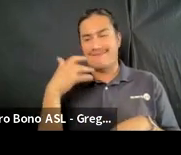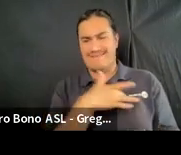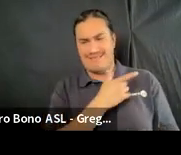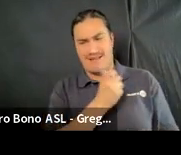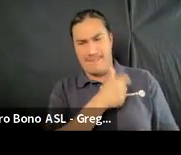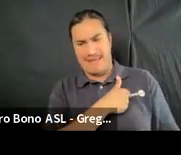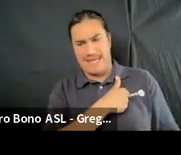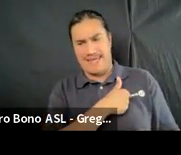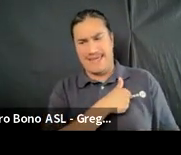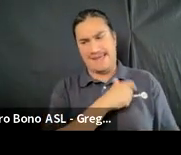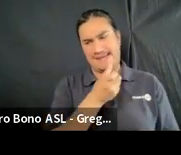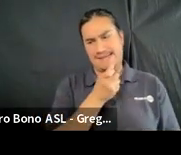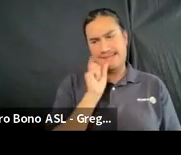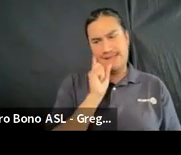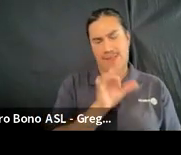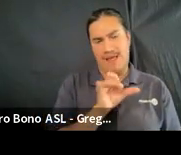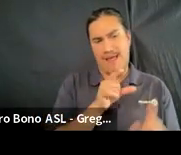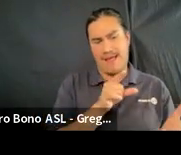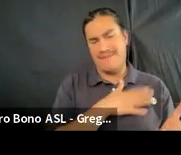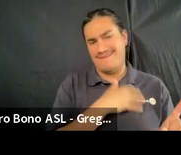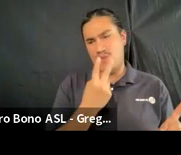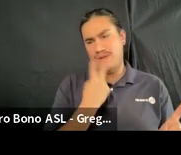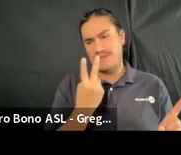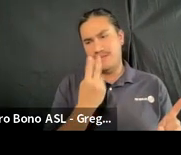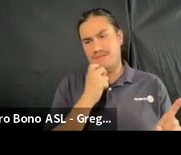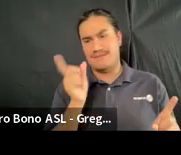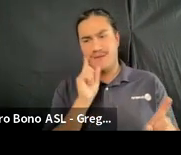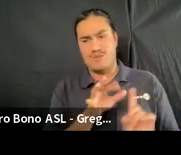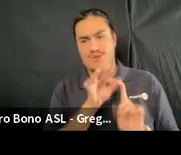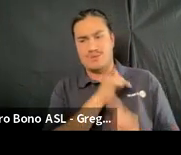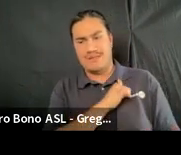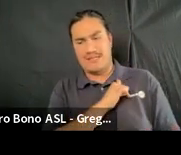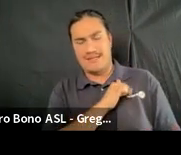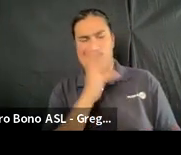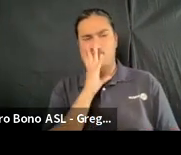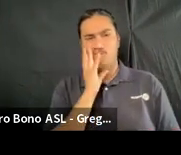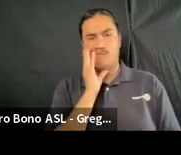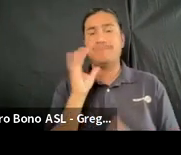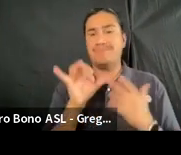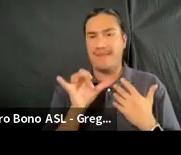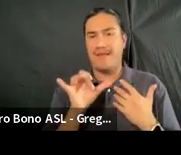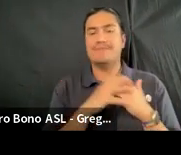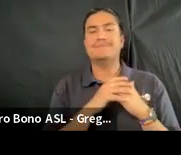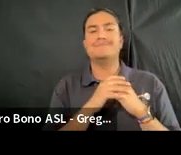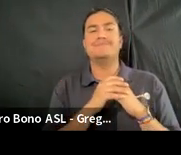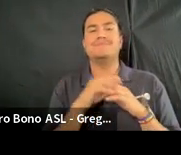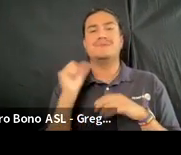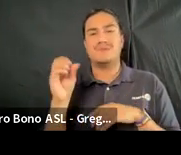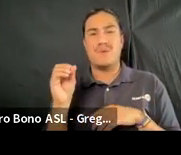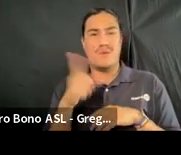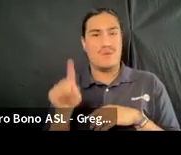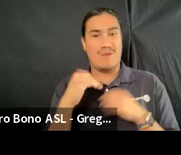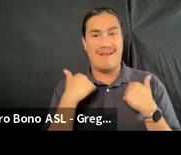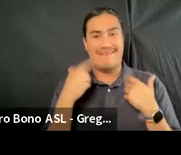sound like my voice. How can I make this sound unique to me and my process and the work I want to make? So you have